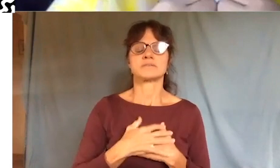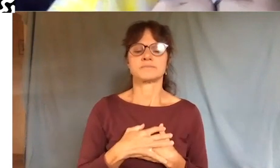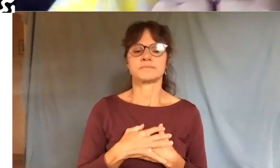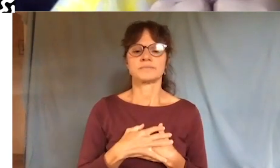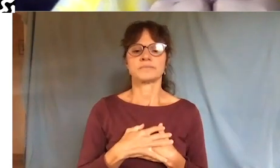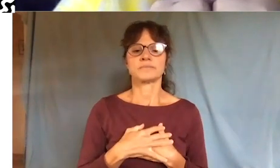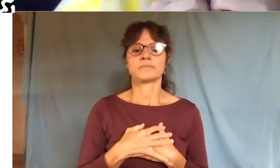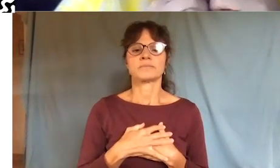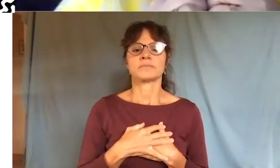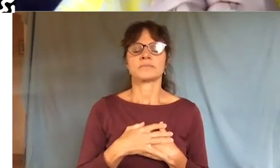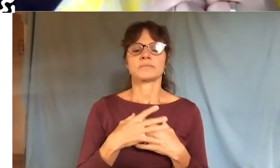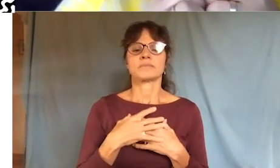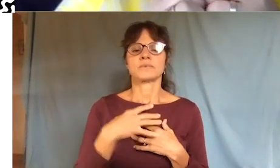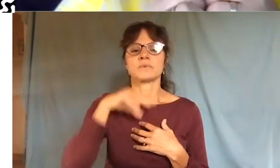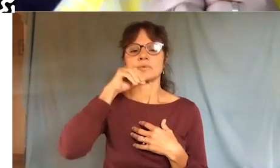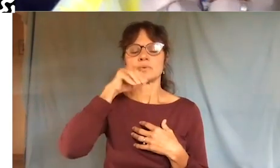Exhale slowly.